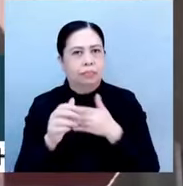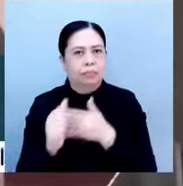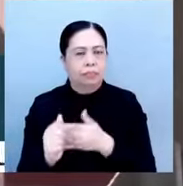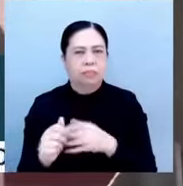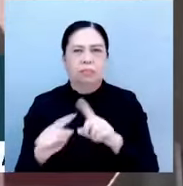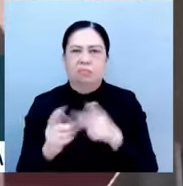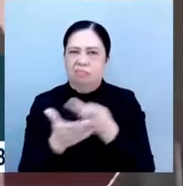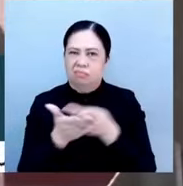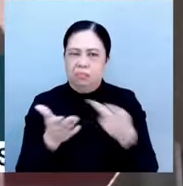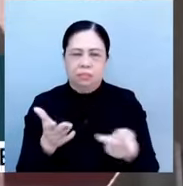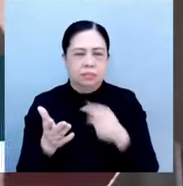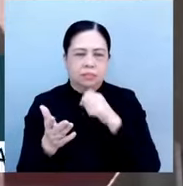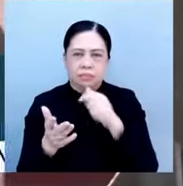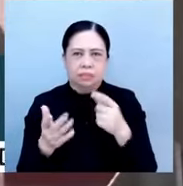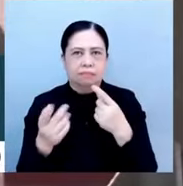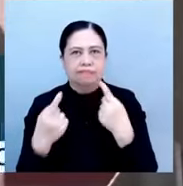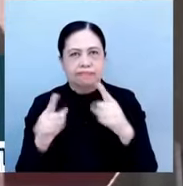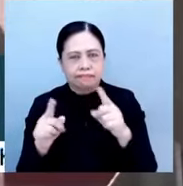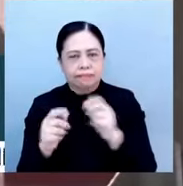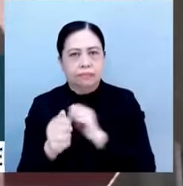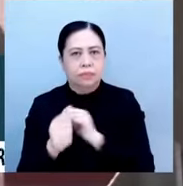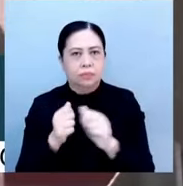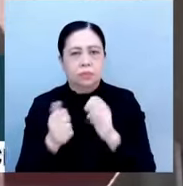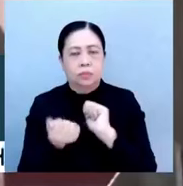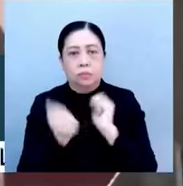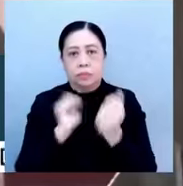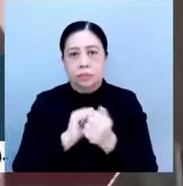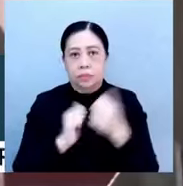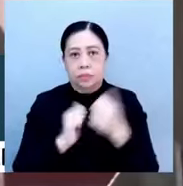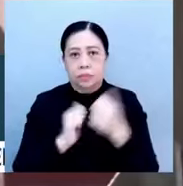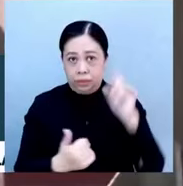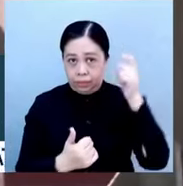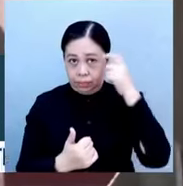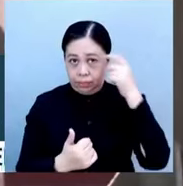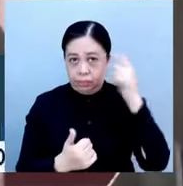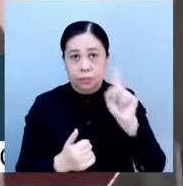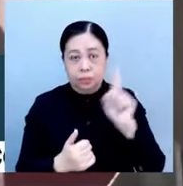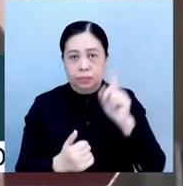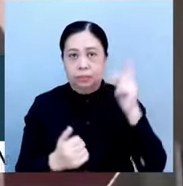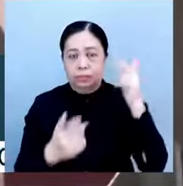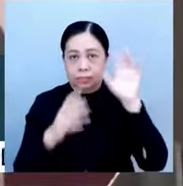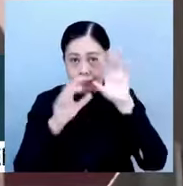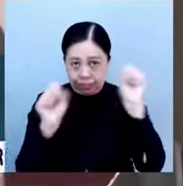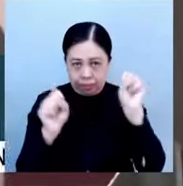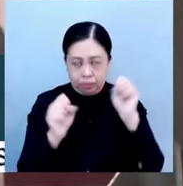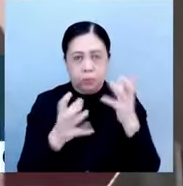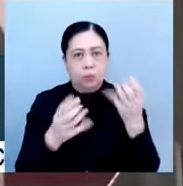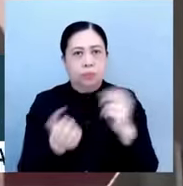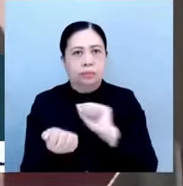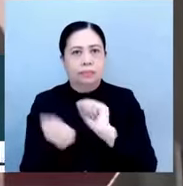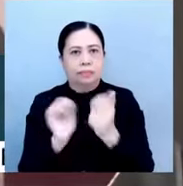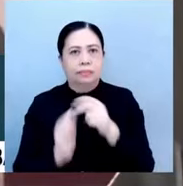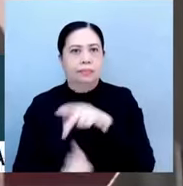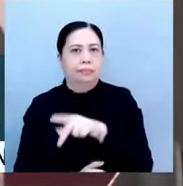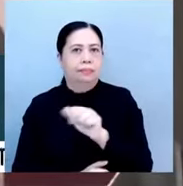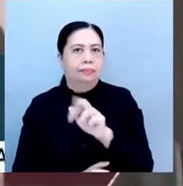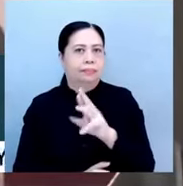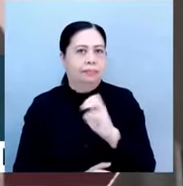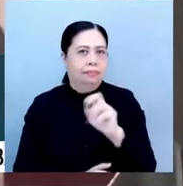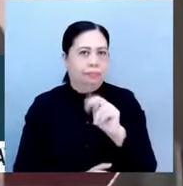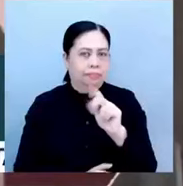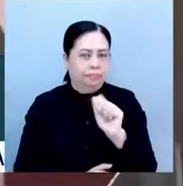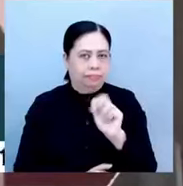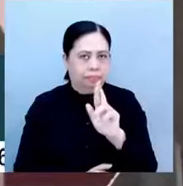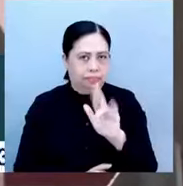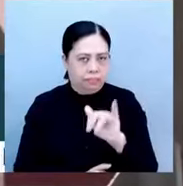the current presidential form of government to parliamentary. The next group that attempted to do the same was Sigaw ng Bayan. Their